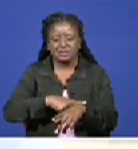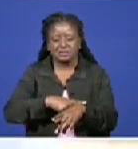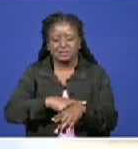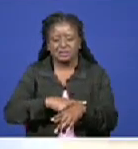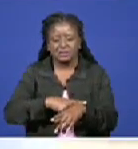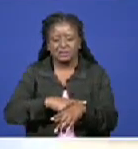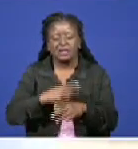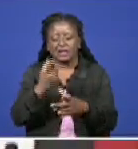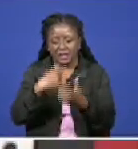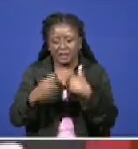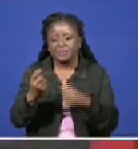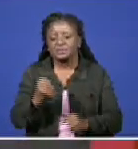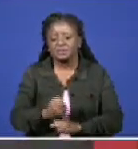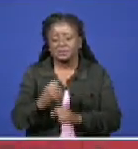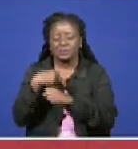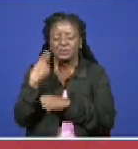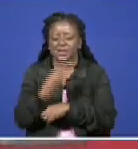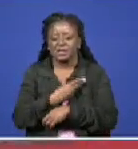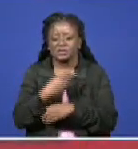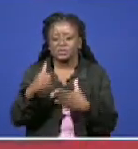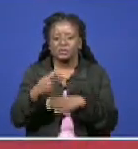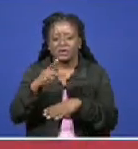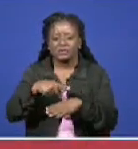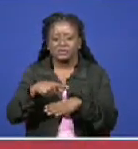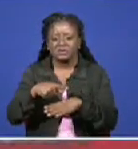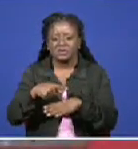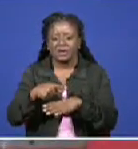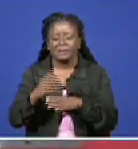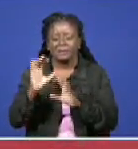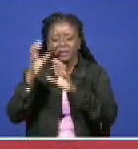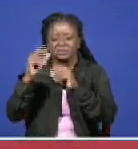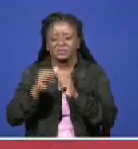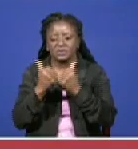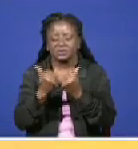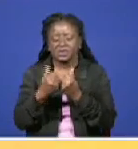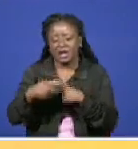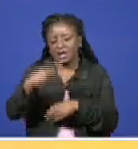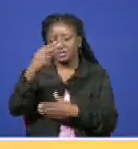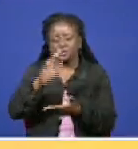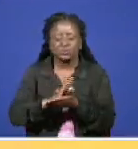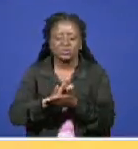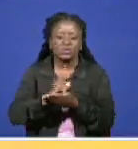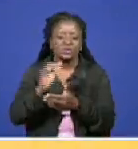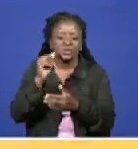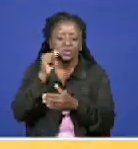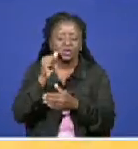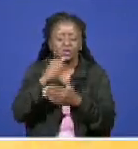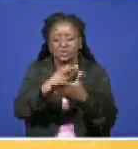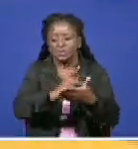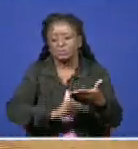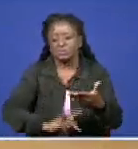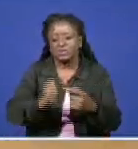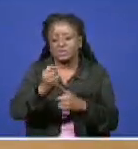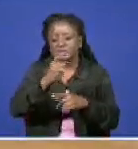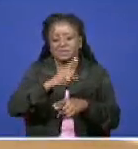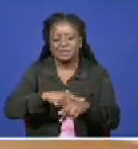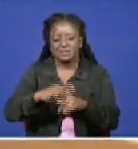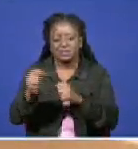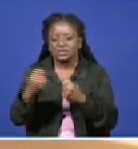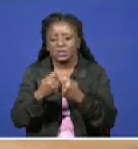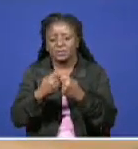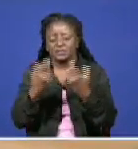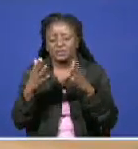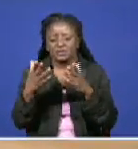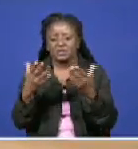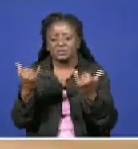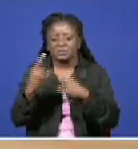come and support us. New Providence Women's Basketball Association High School Girls Preseason Tournament wrapping up today at the Donald Davis Gym. Female coach